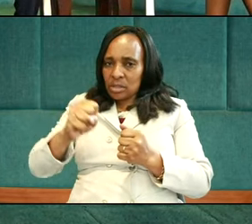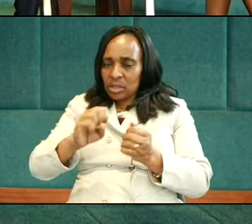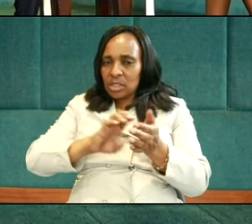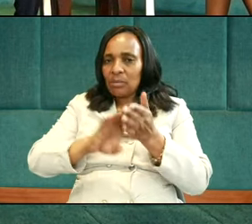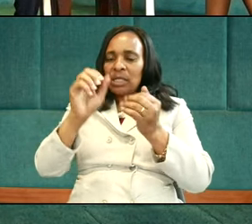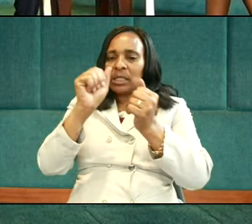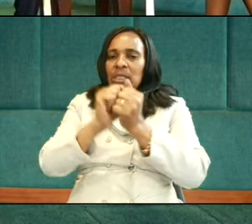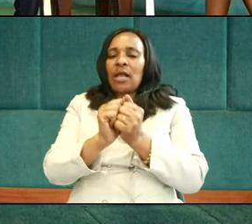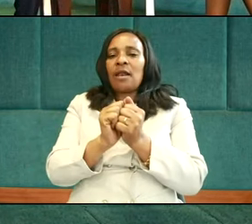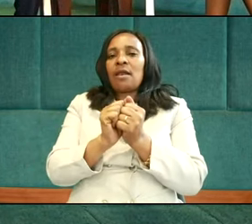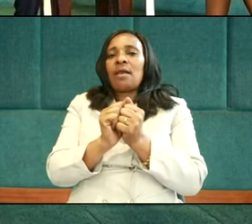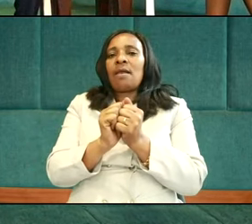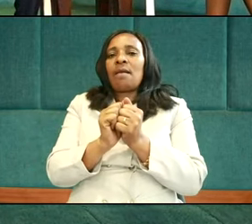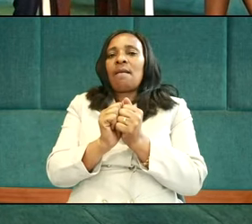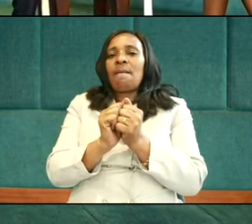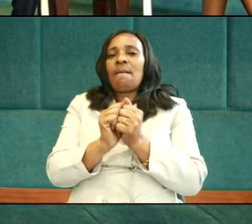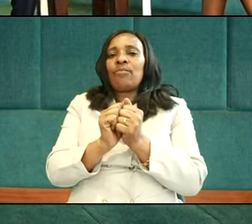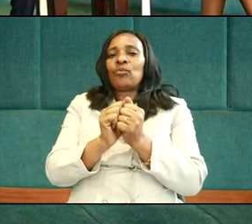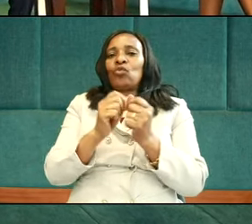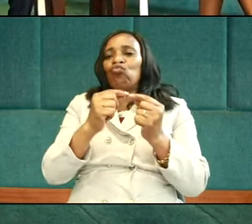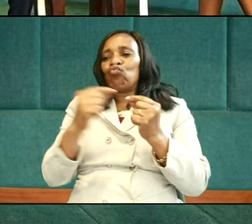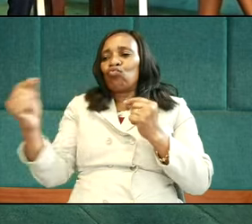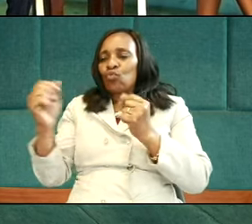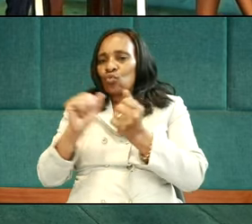chapter 10 to